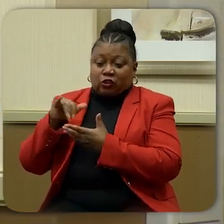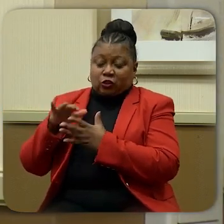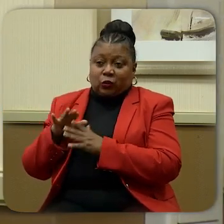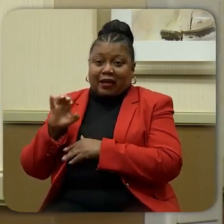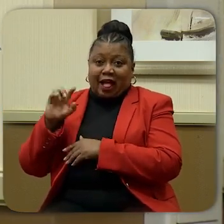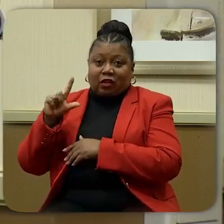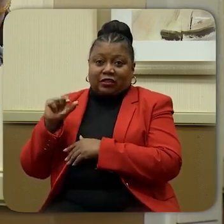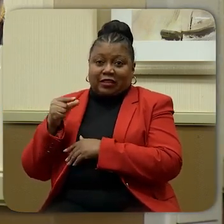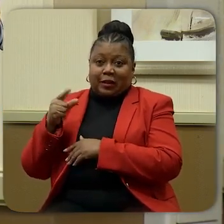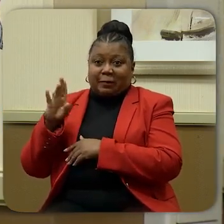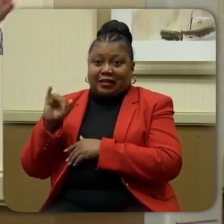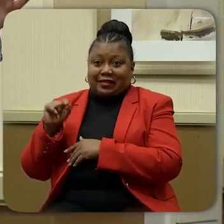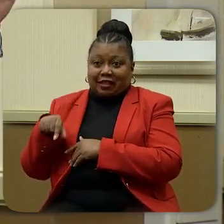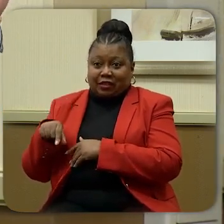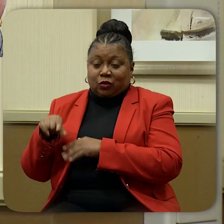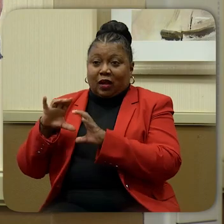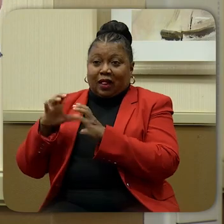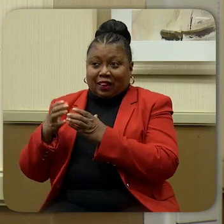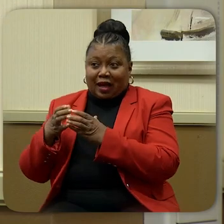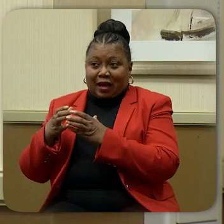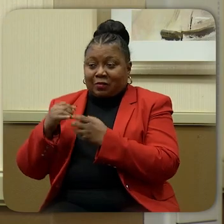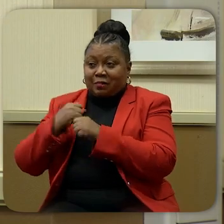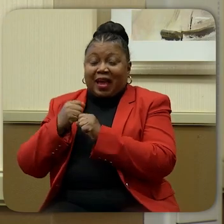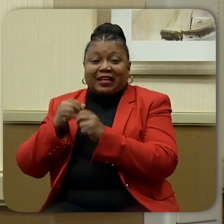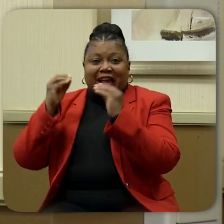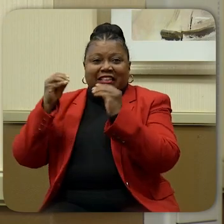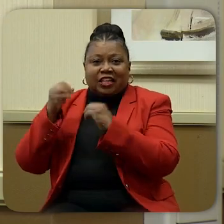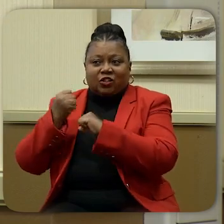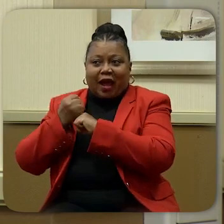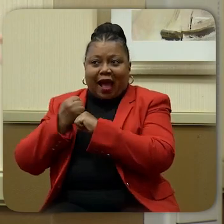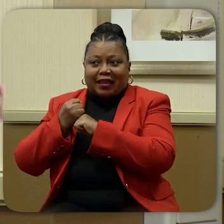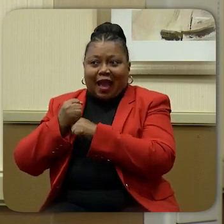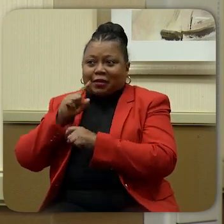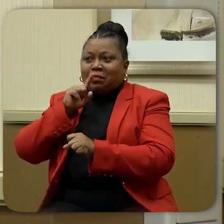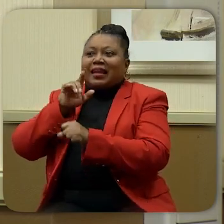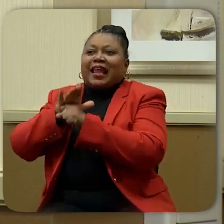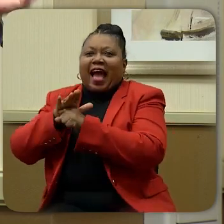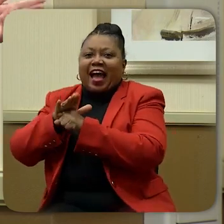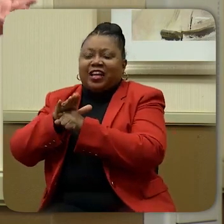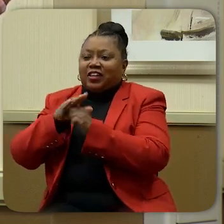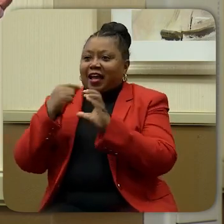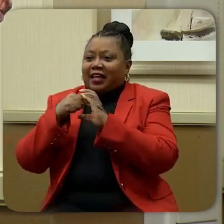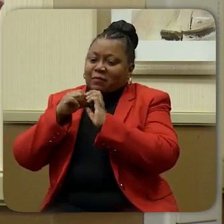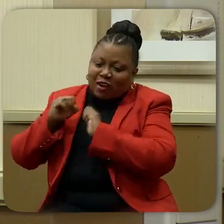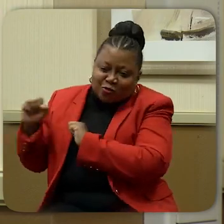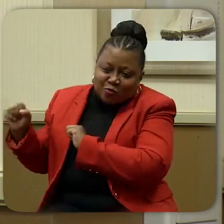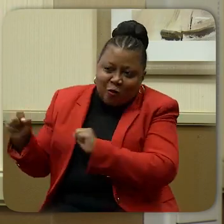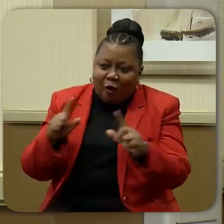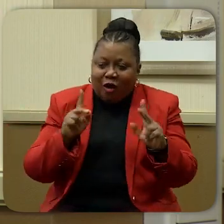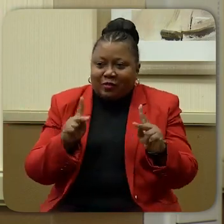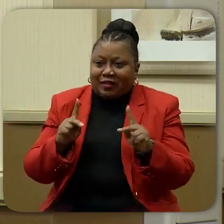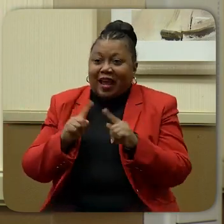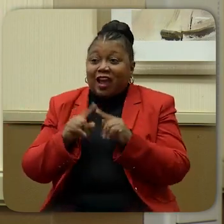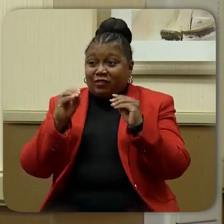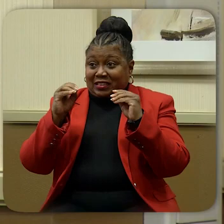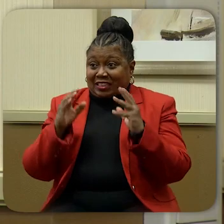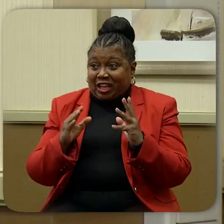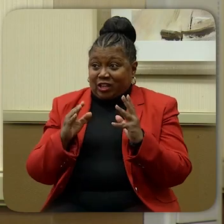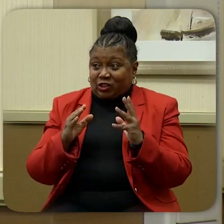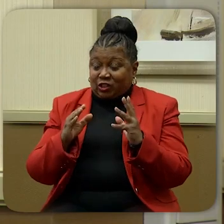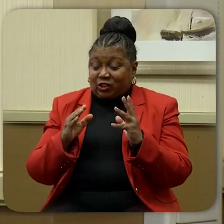student LGBT club, their GSA, created a teacher ally pledge, and they emailed it out to everybody. And for